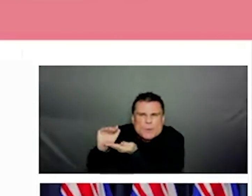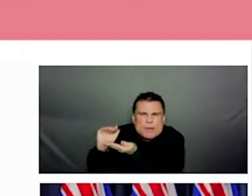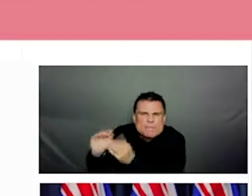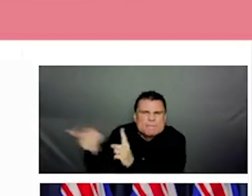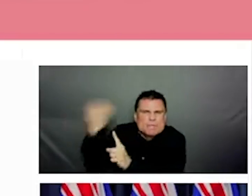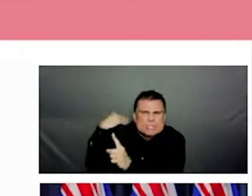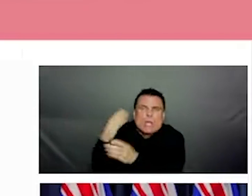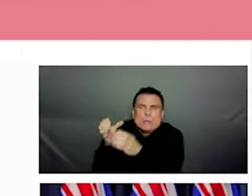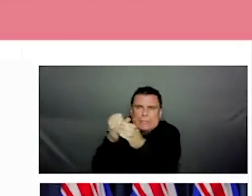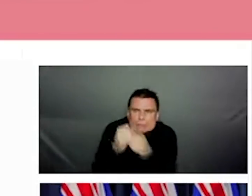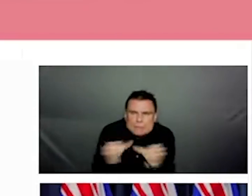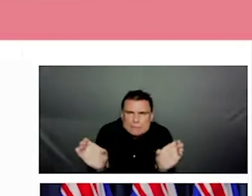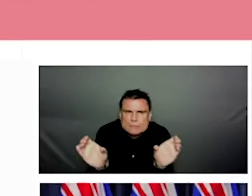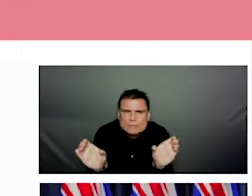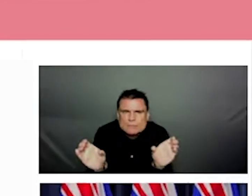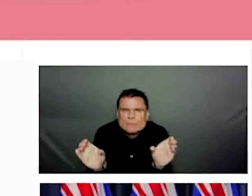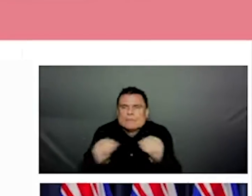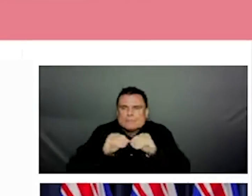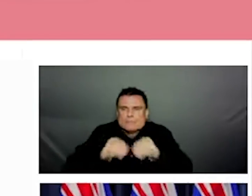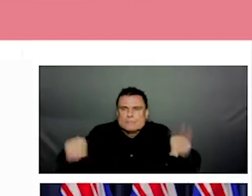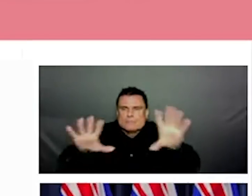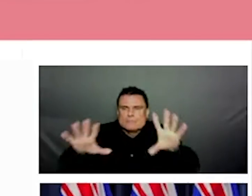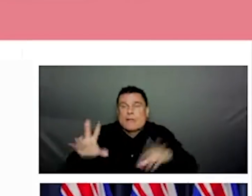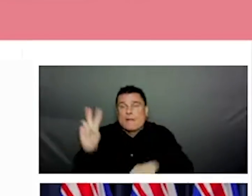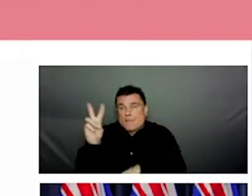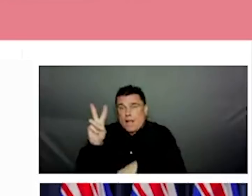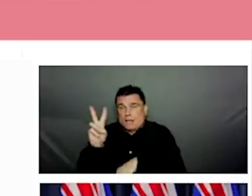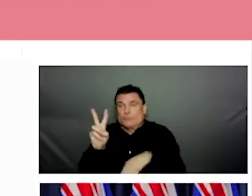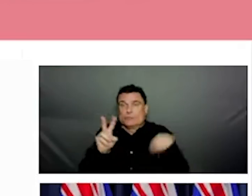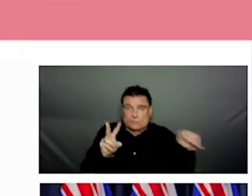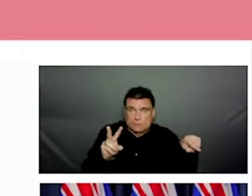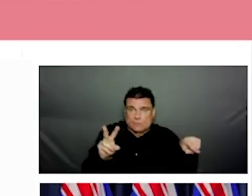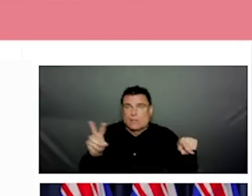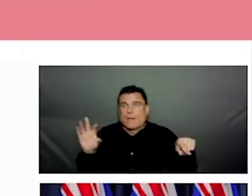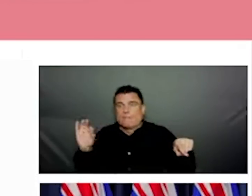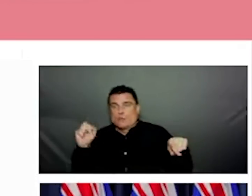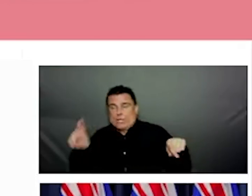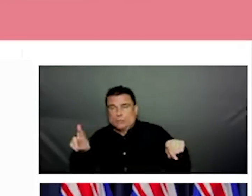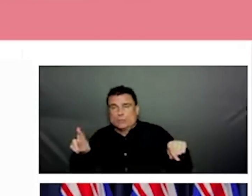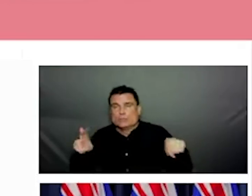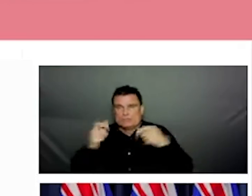system. The week of December 21st, we received an additional